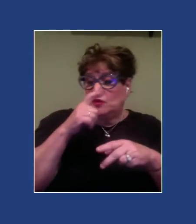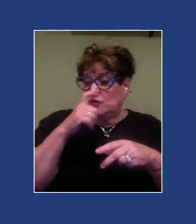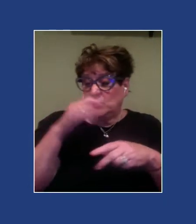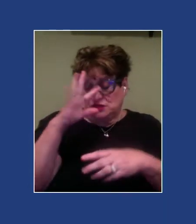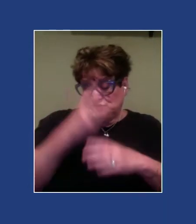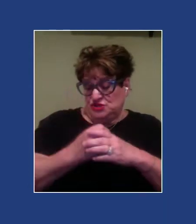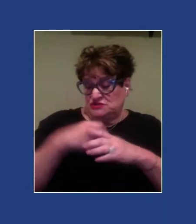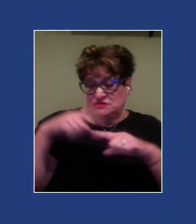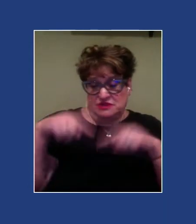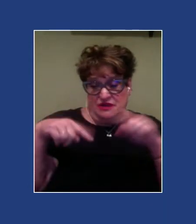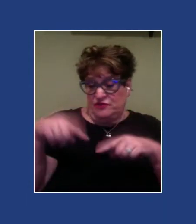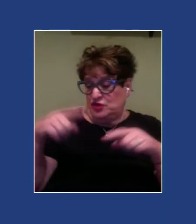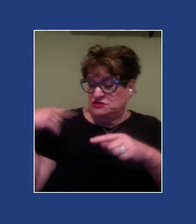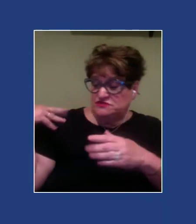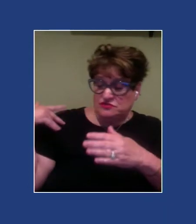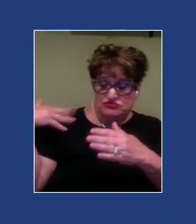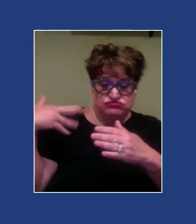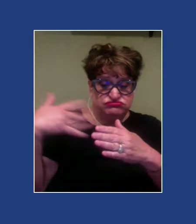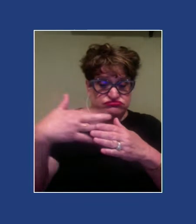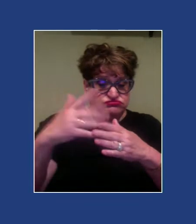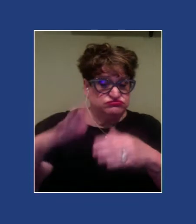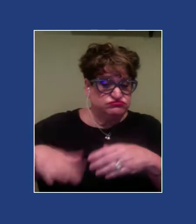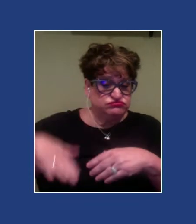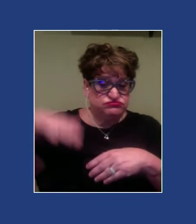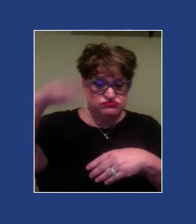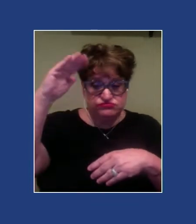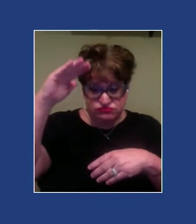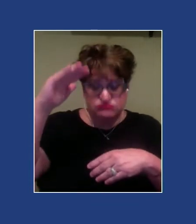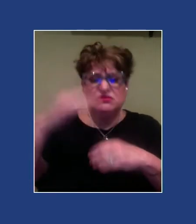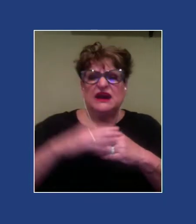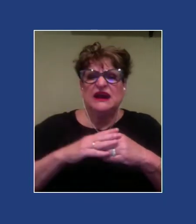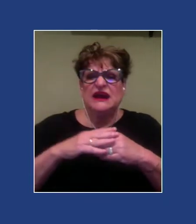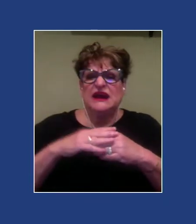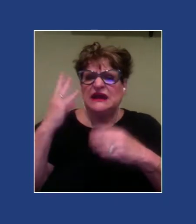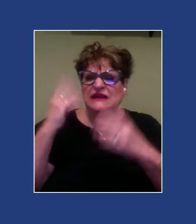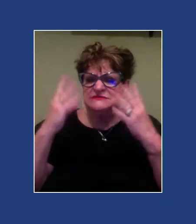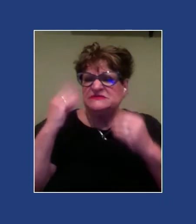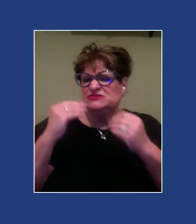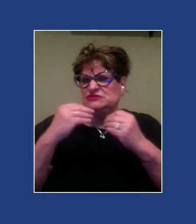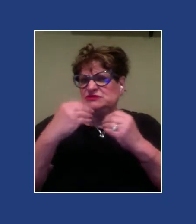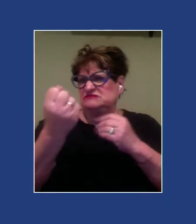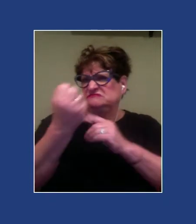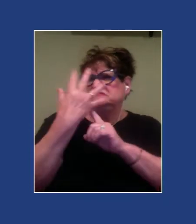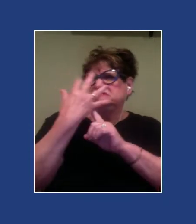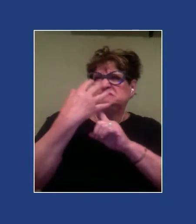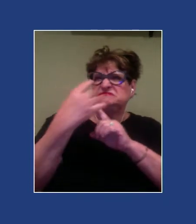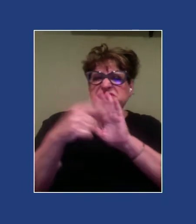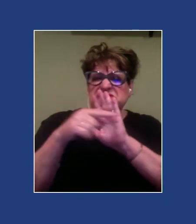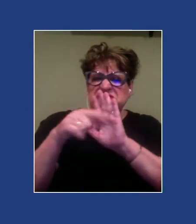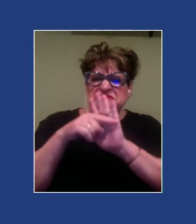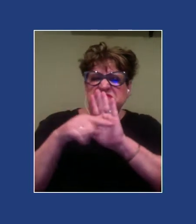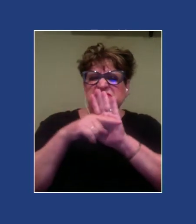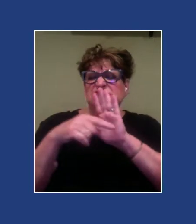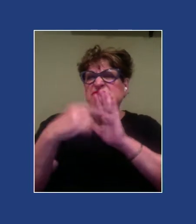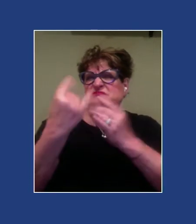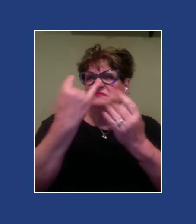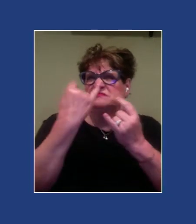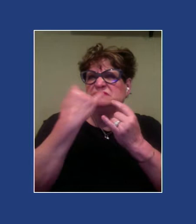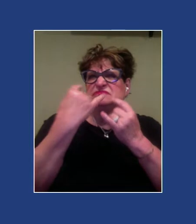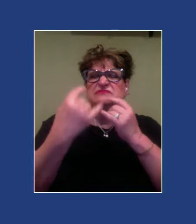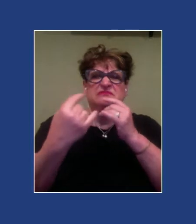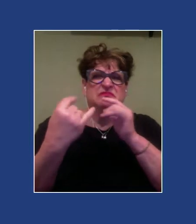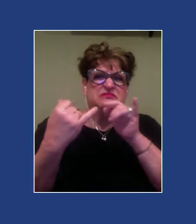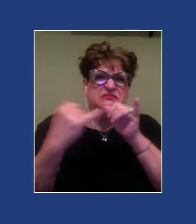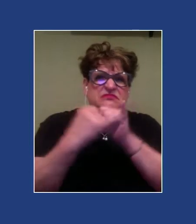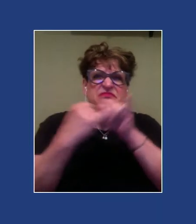through adolescence and early adulthood, older adulthood, experience everyday discrimination, victimization, microaggressions, frank